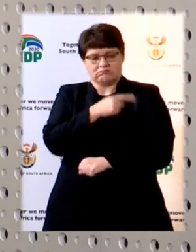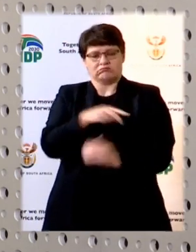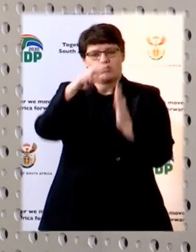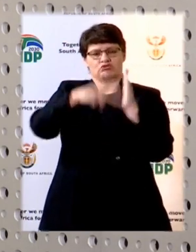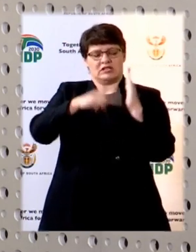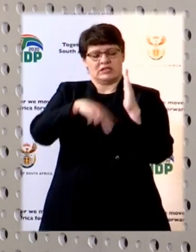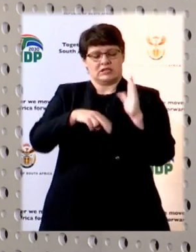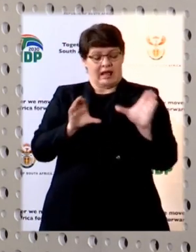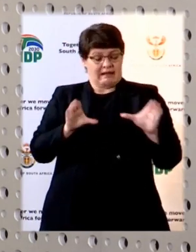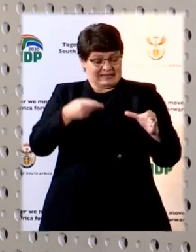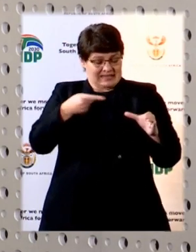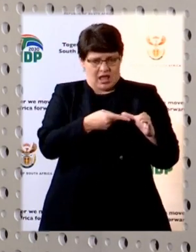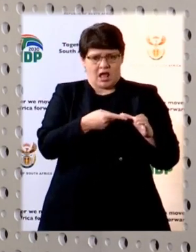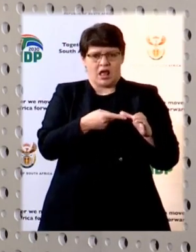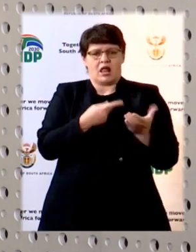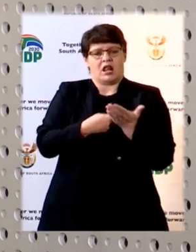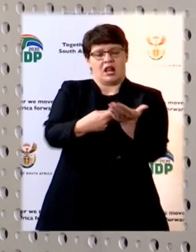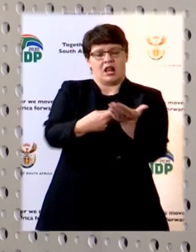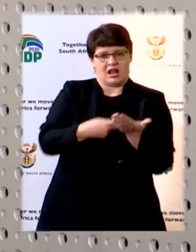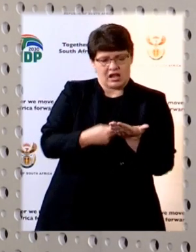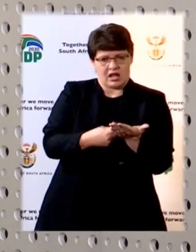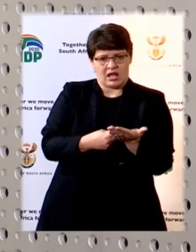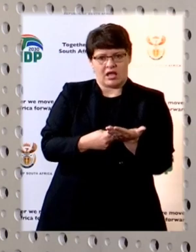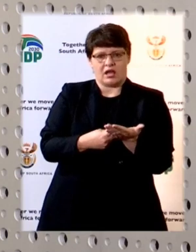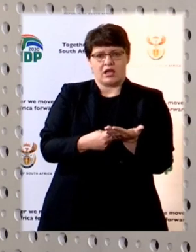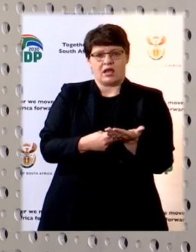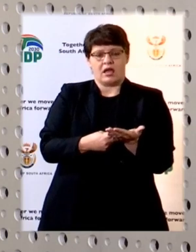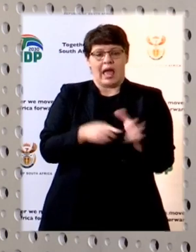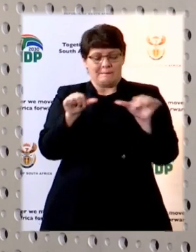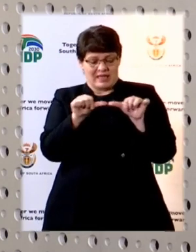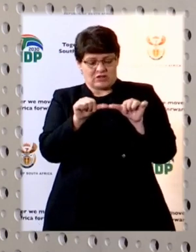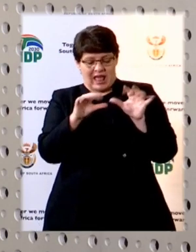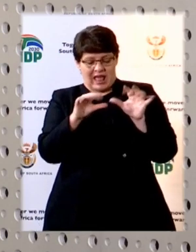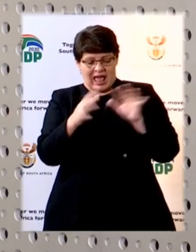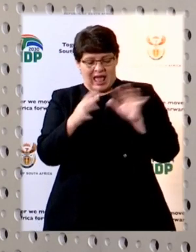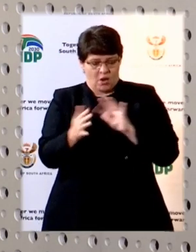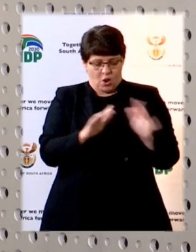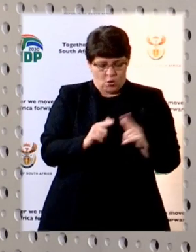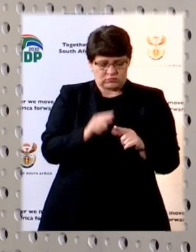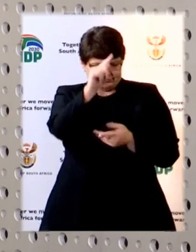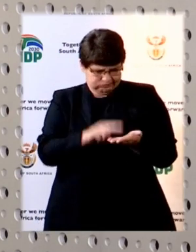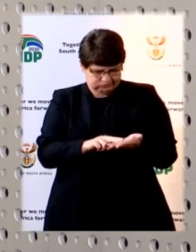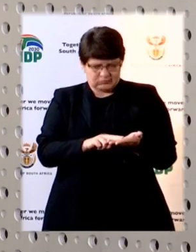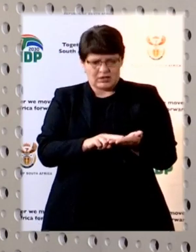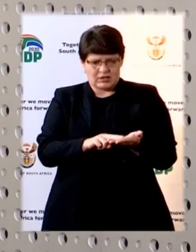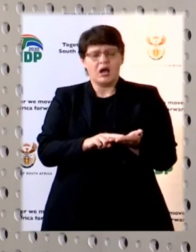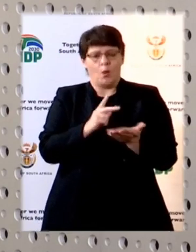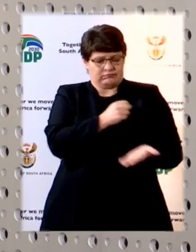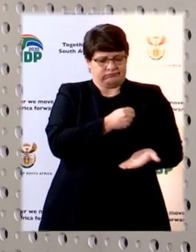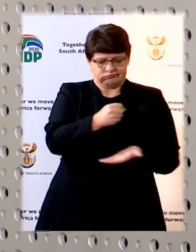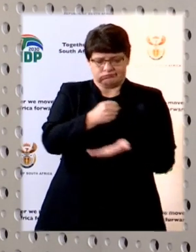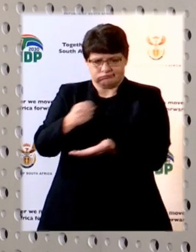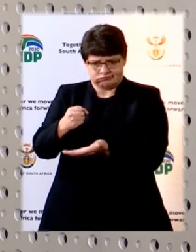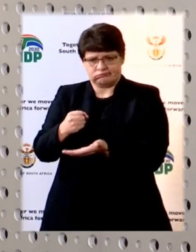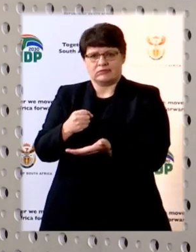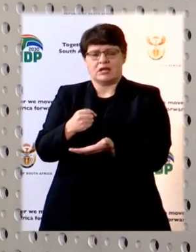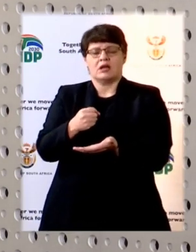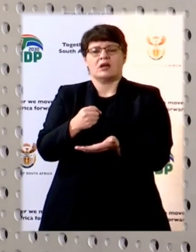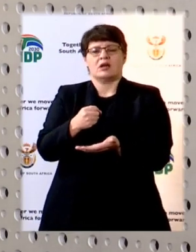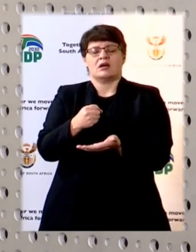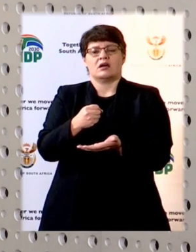of the cluster on the implementation of the measures that were announced by the President in